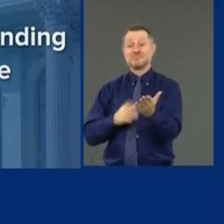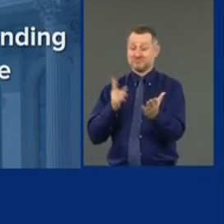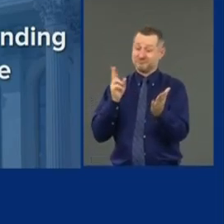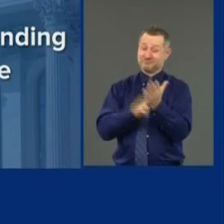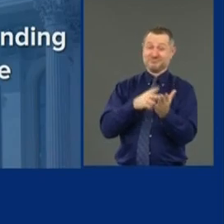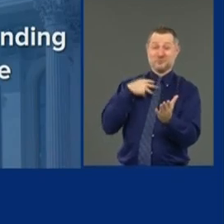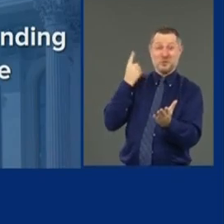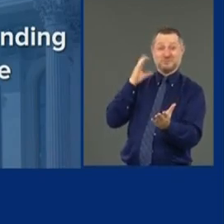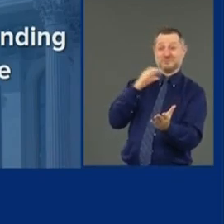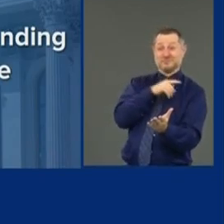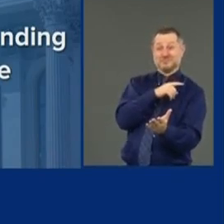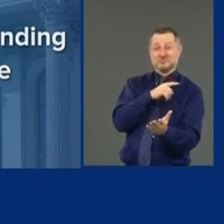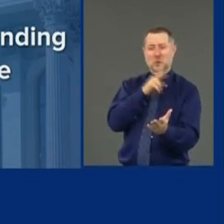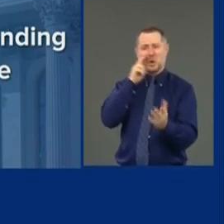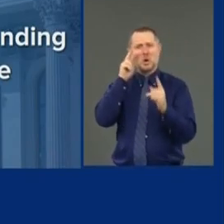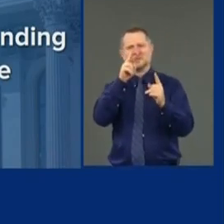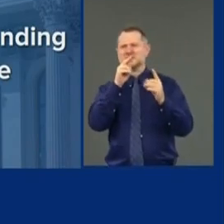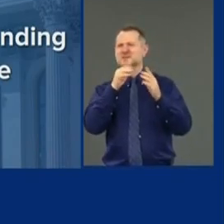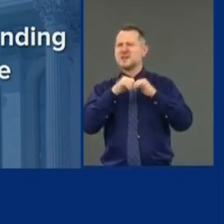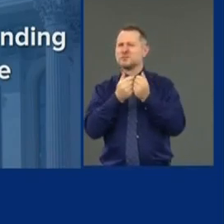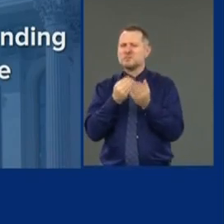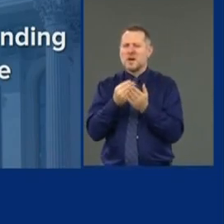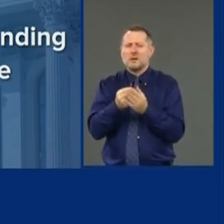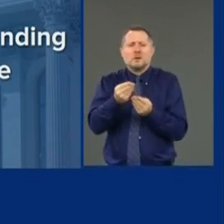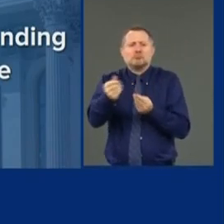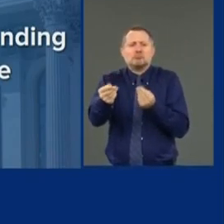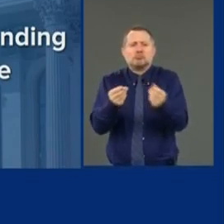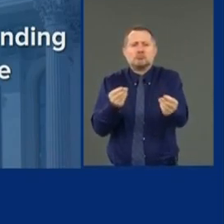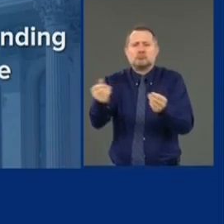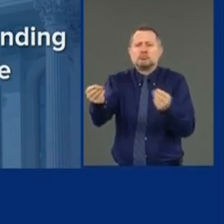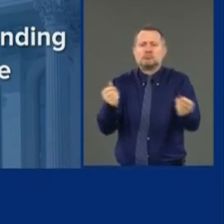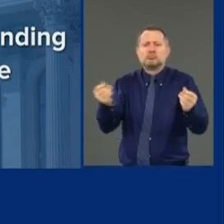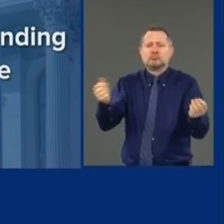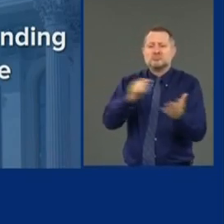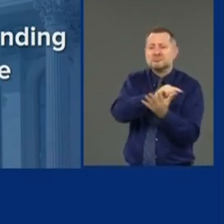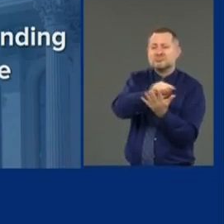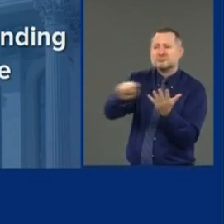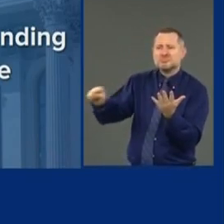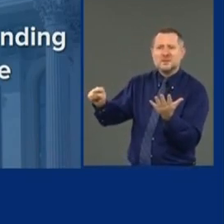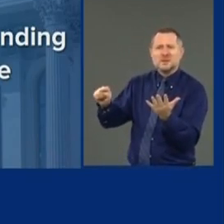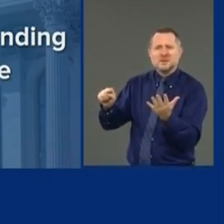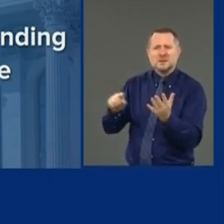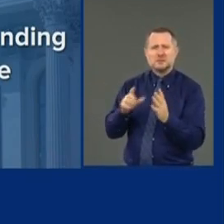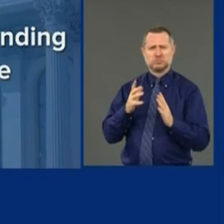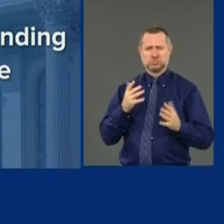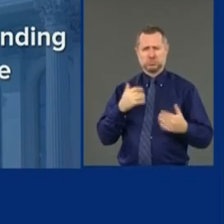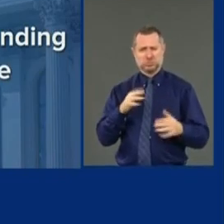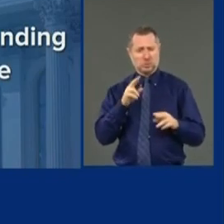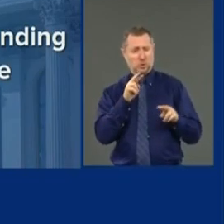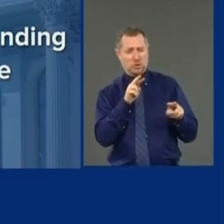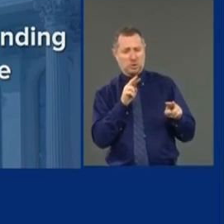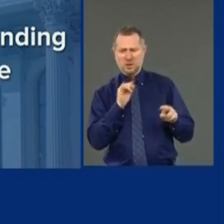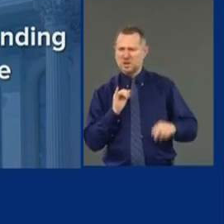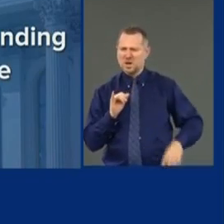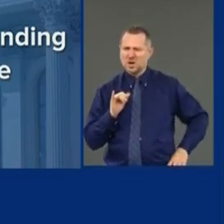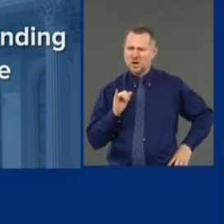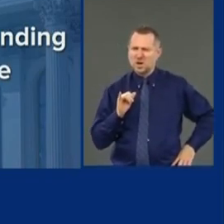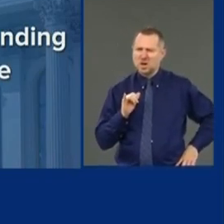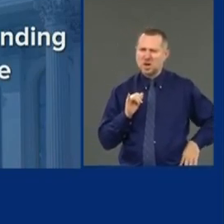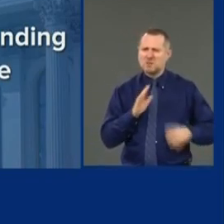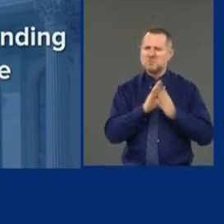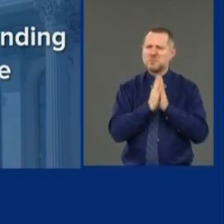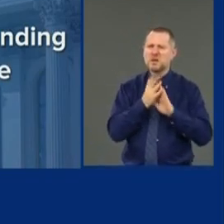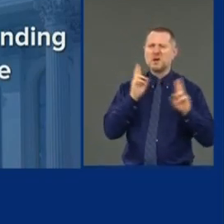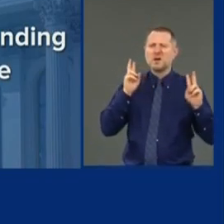they dispersed money, and you look at how they wound up making it a gravy train.